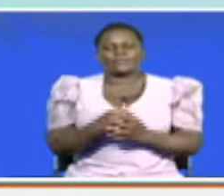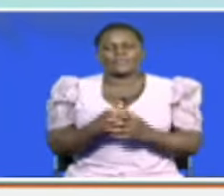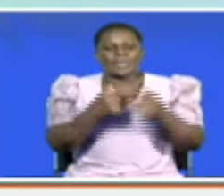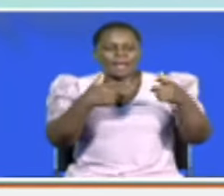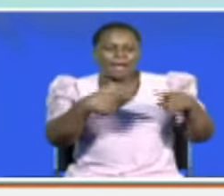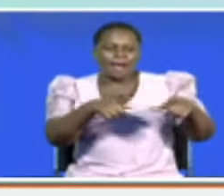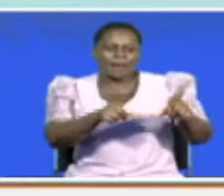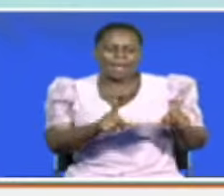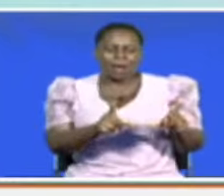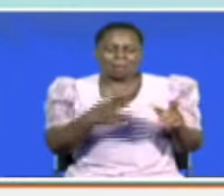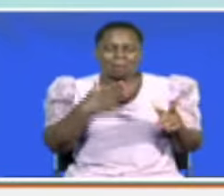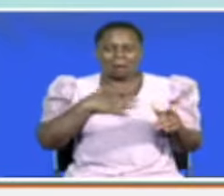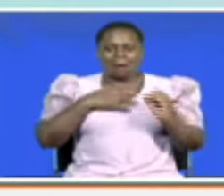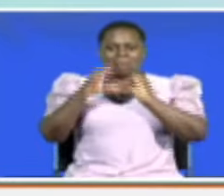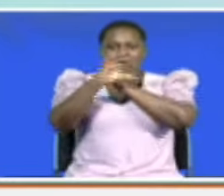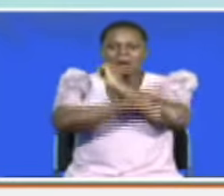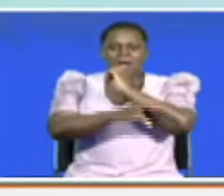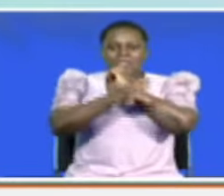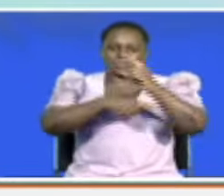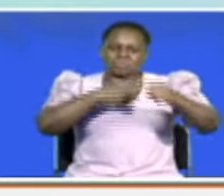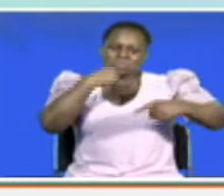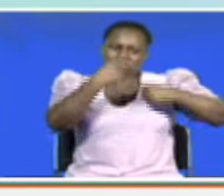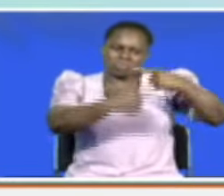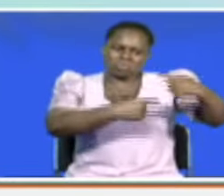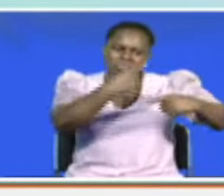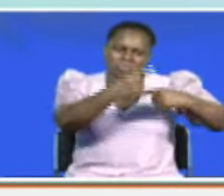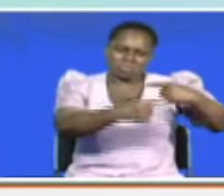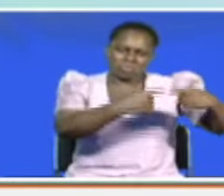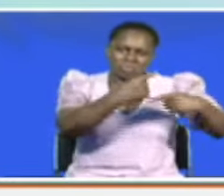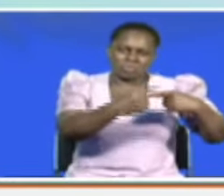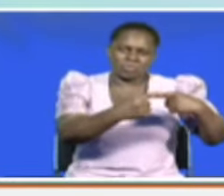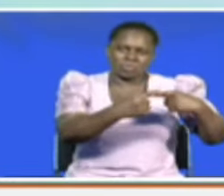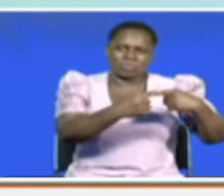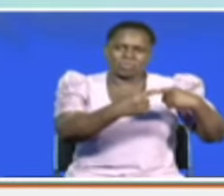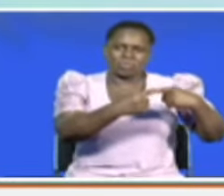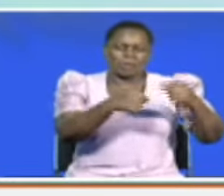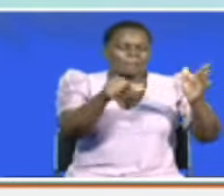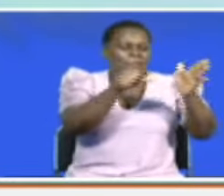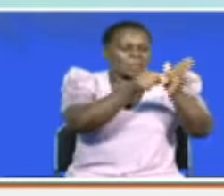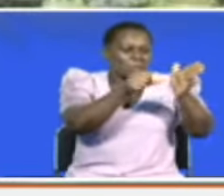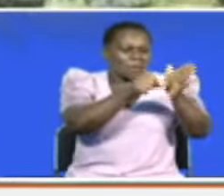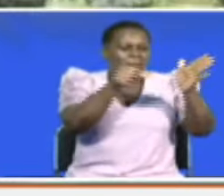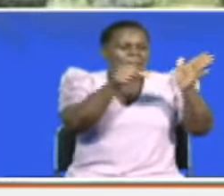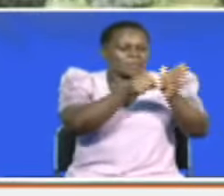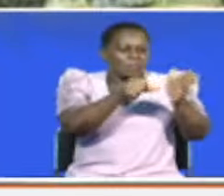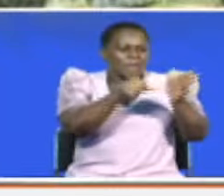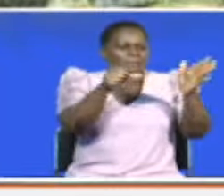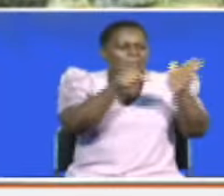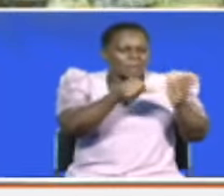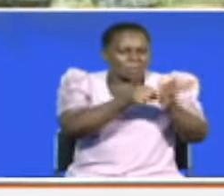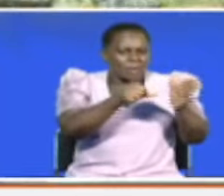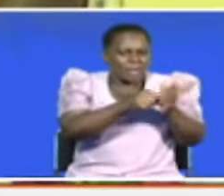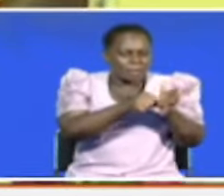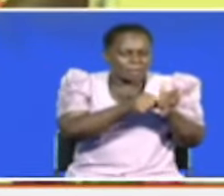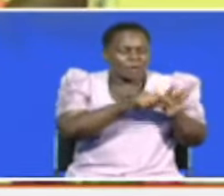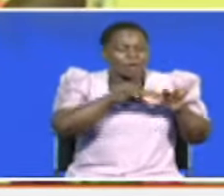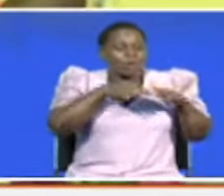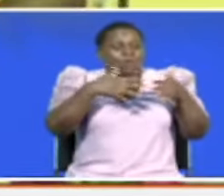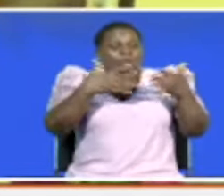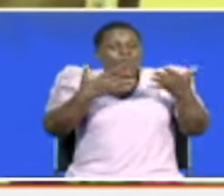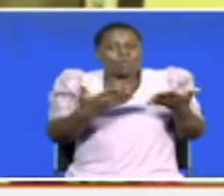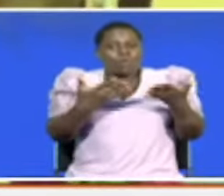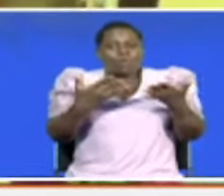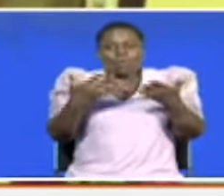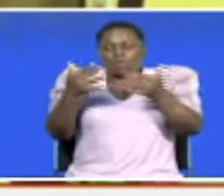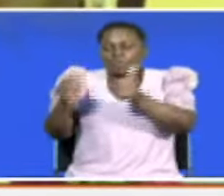allow our country to continue with this descent into chaos and statelessness, or